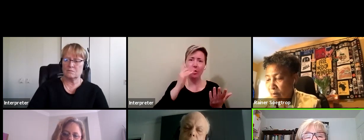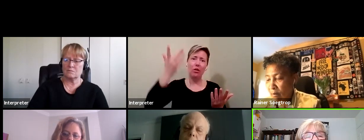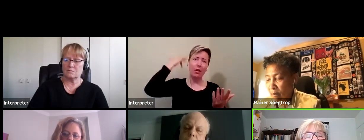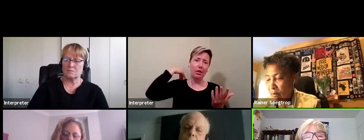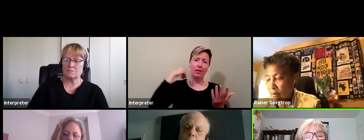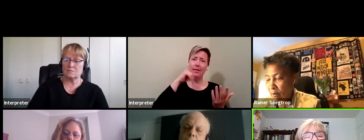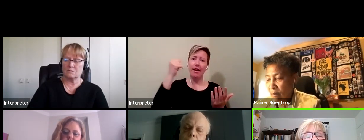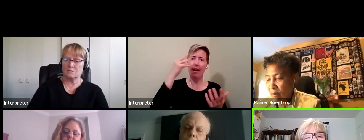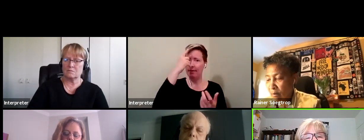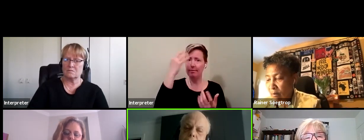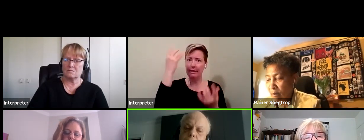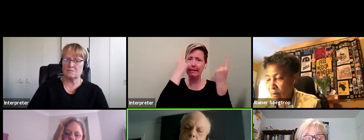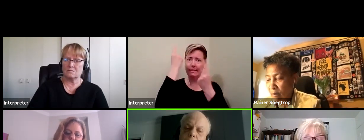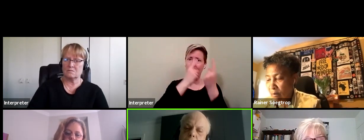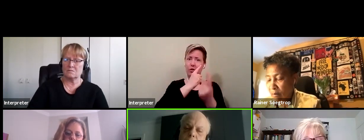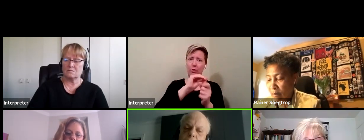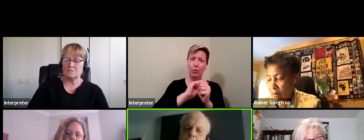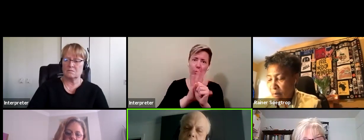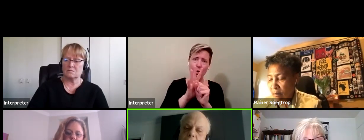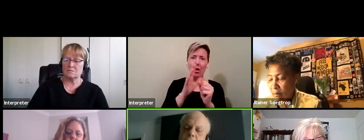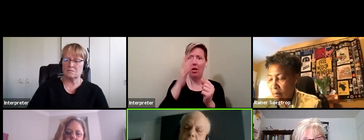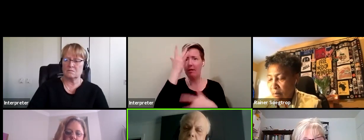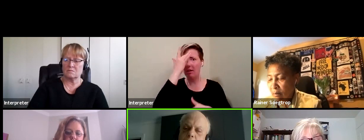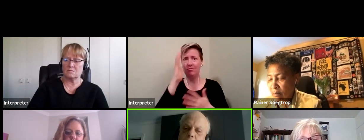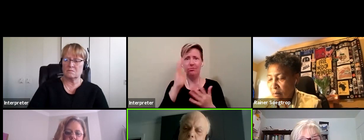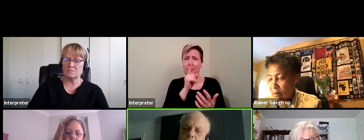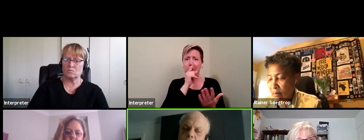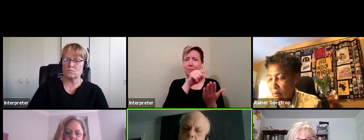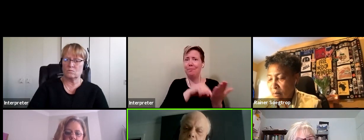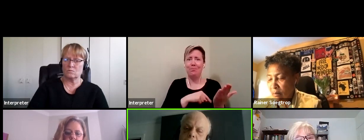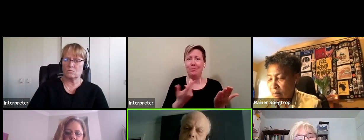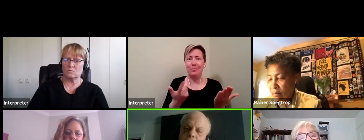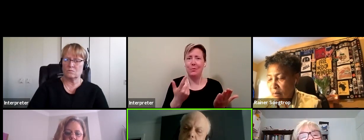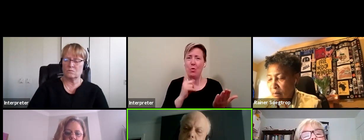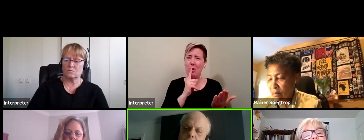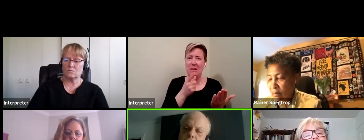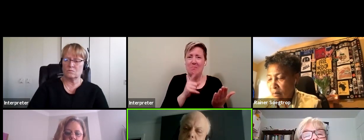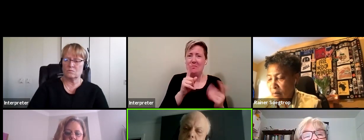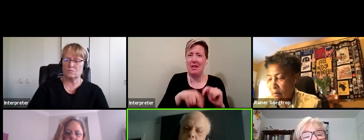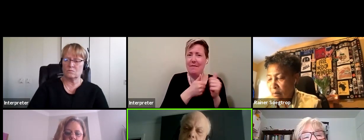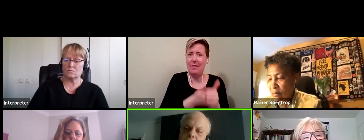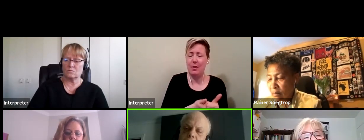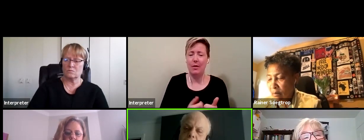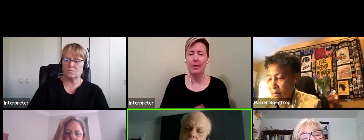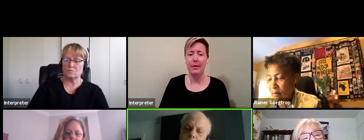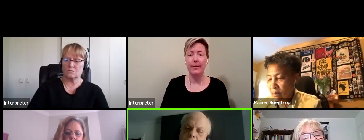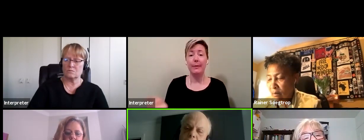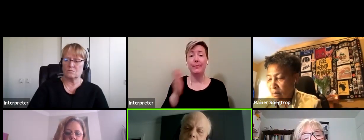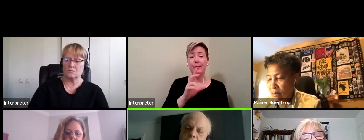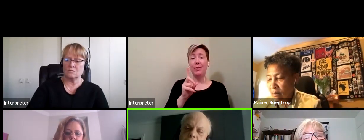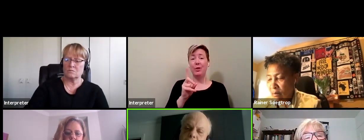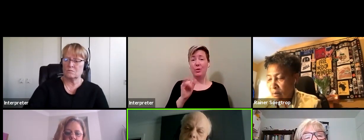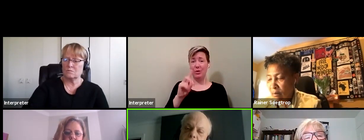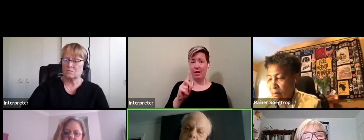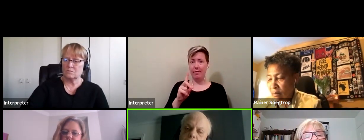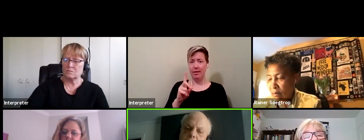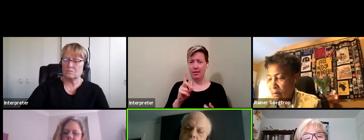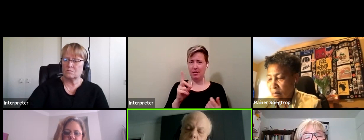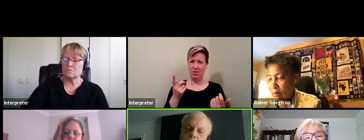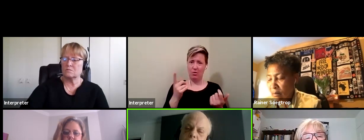problematic. And so the effect of that, if people are in the nursing home, is they're either sitting ducks waiting to get the